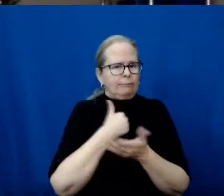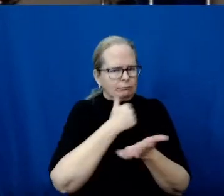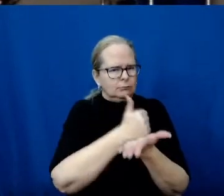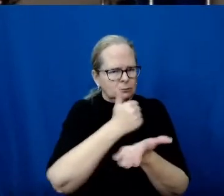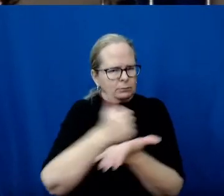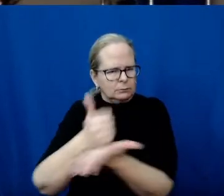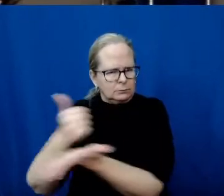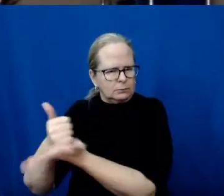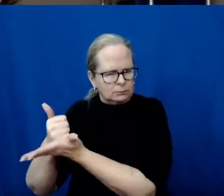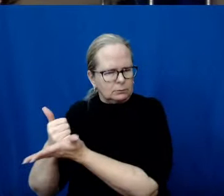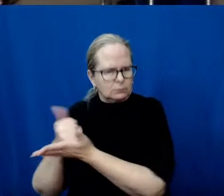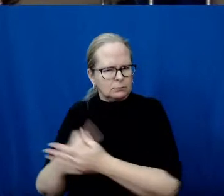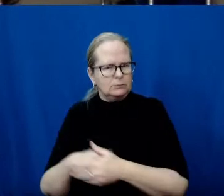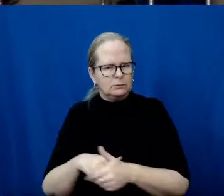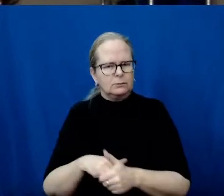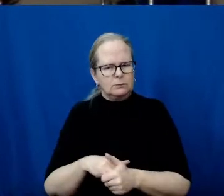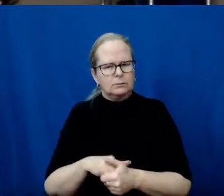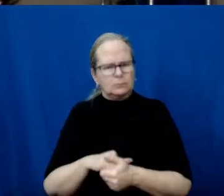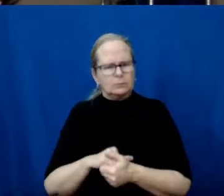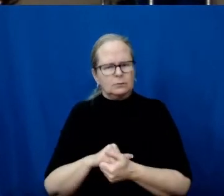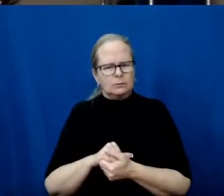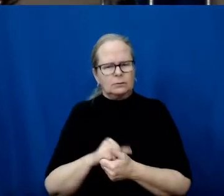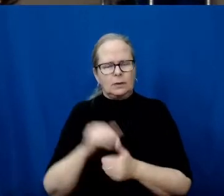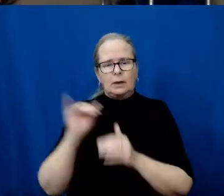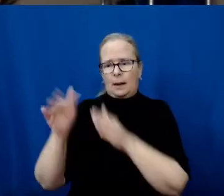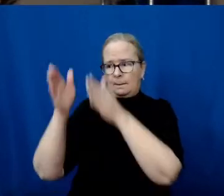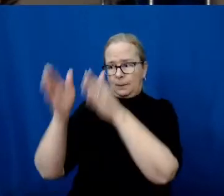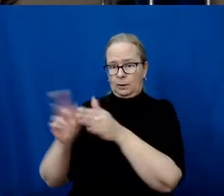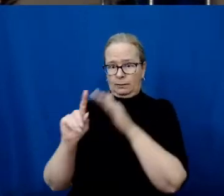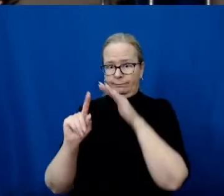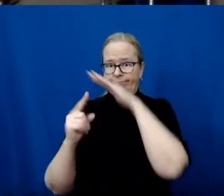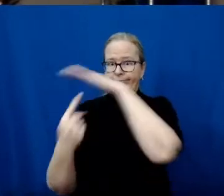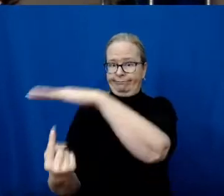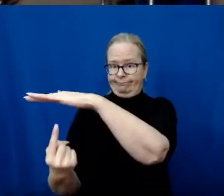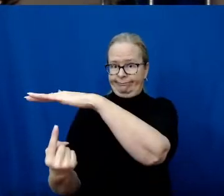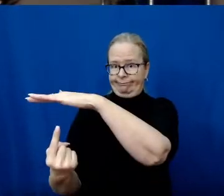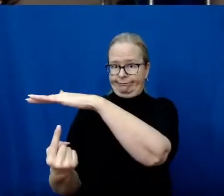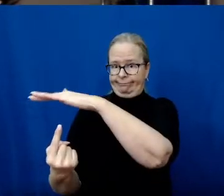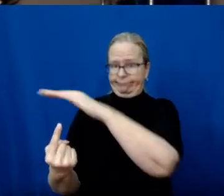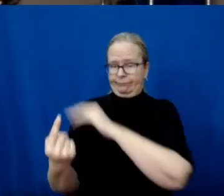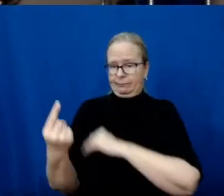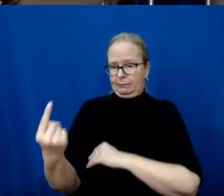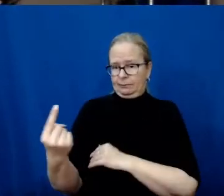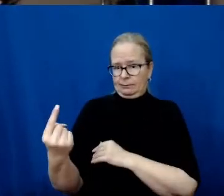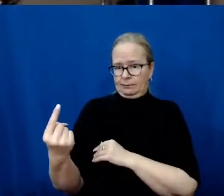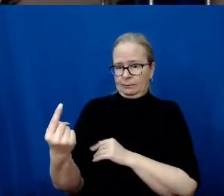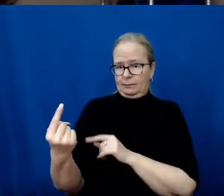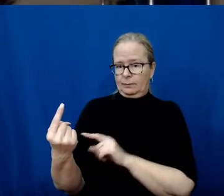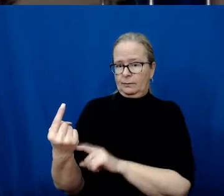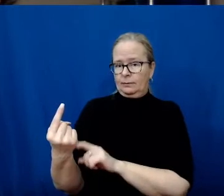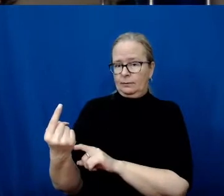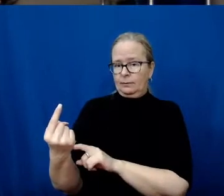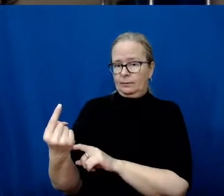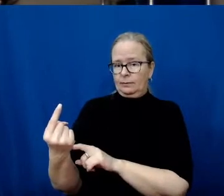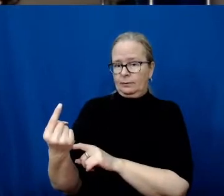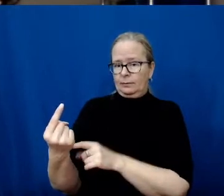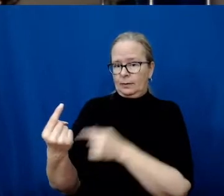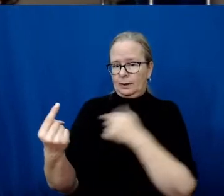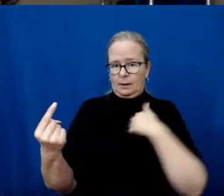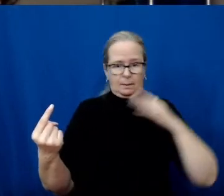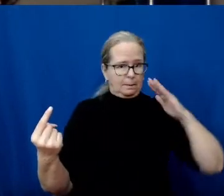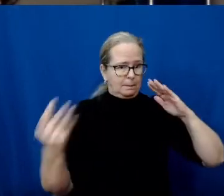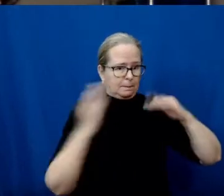that's going to be in the space and work, and rather than, you know, it being perfect too, because all of these mitigations are better than